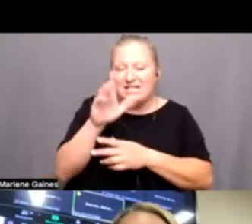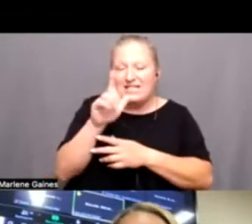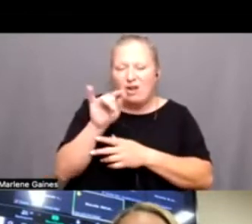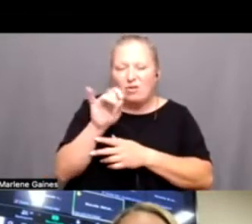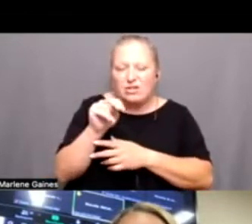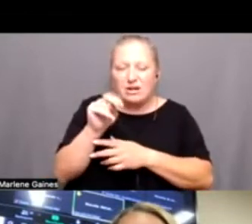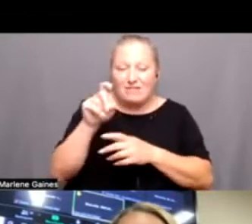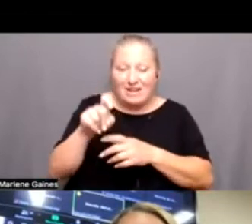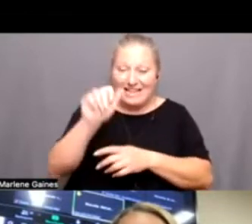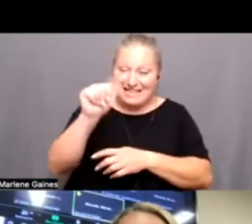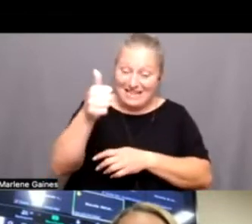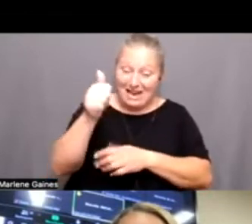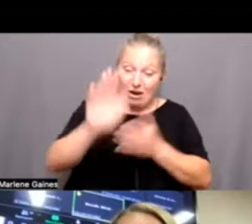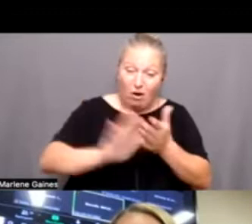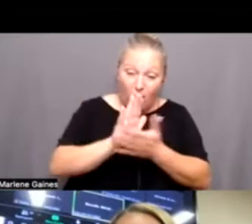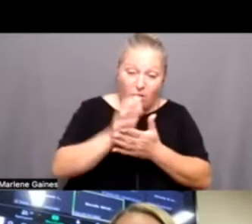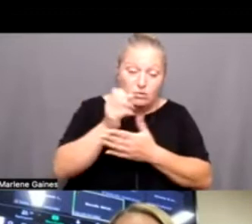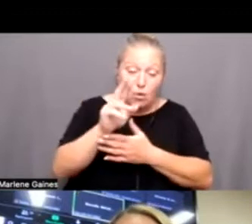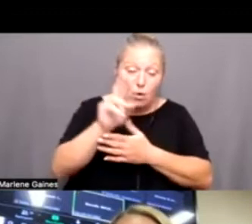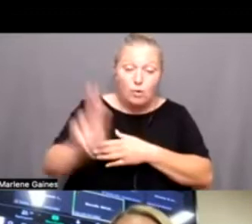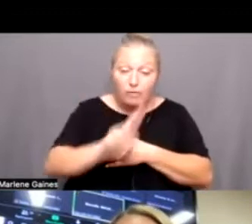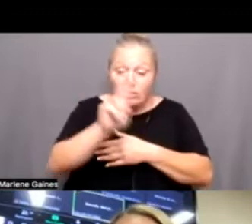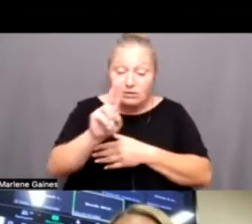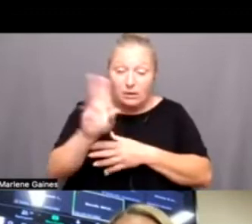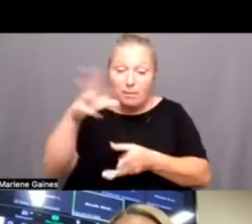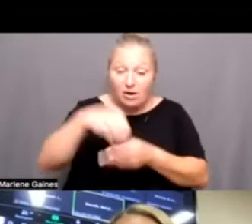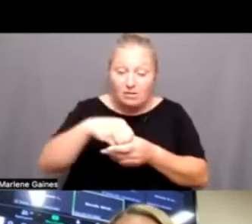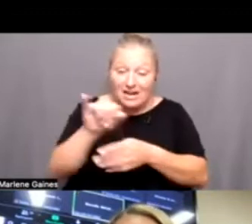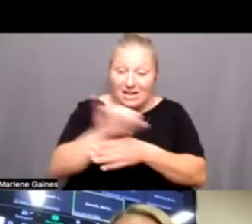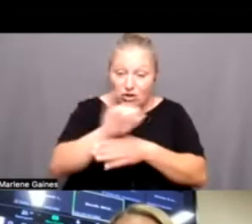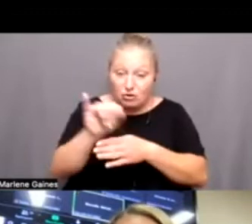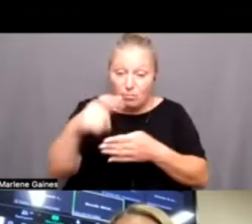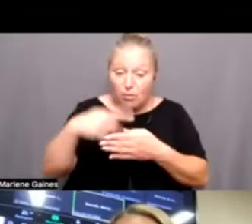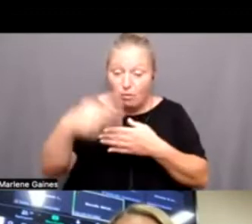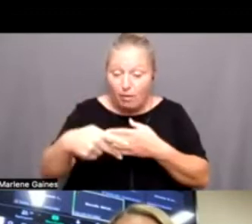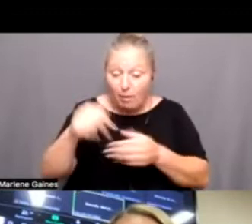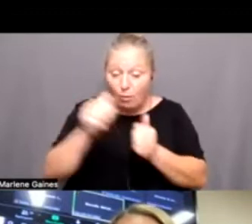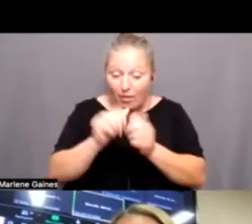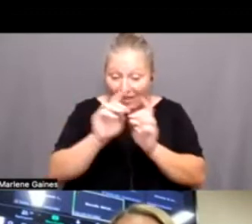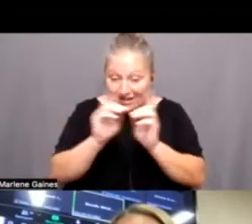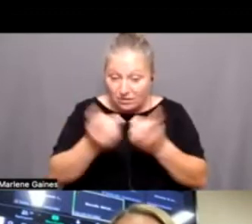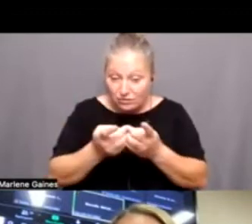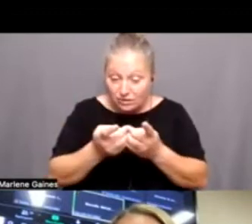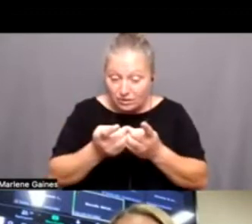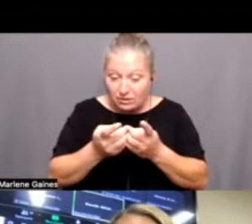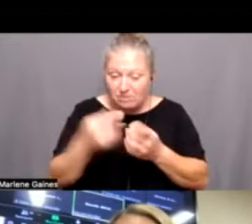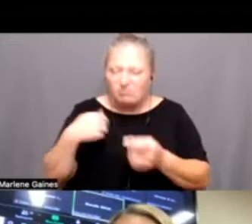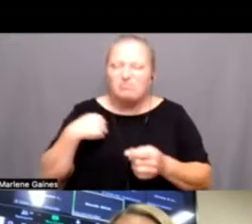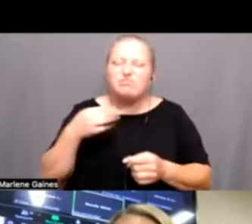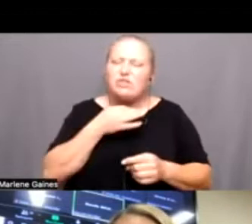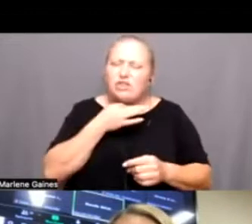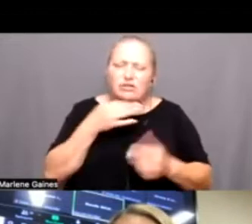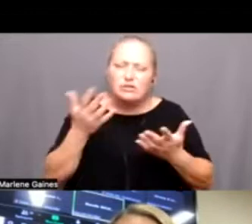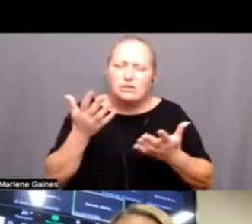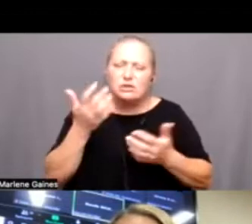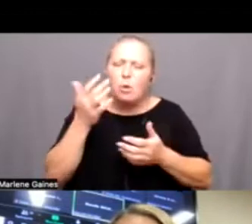different colleges or universities that participate in internship programs with the district. And I'm just curious about what